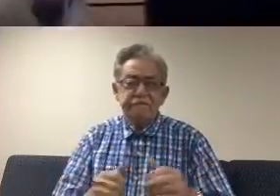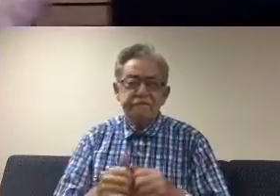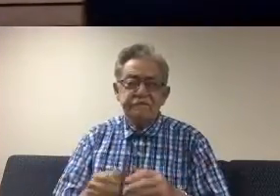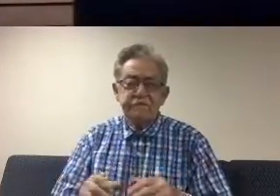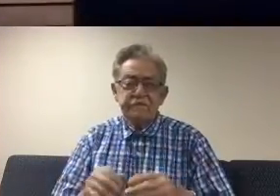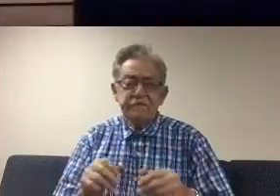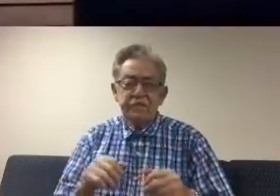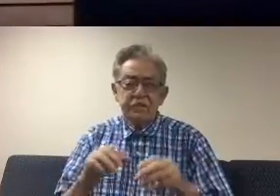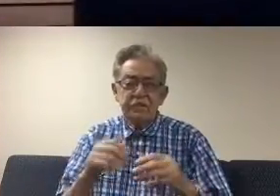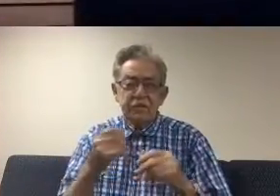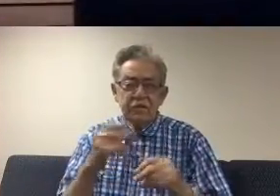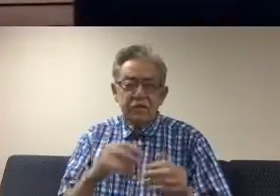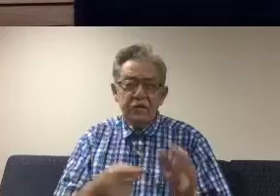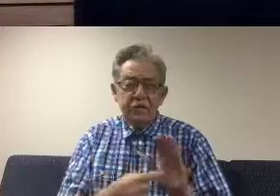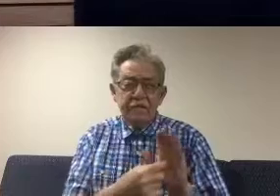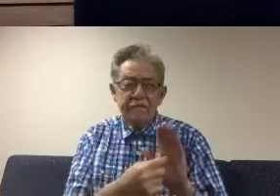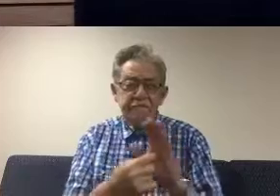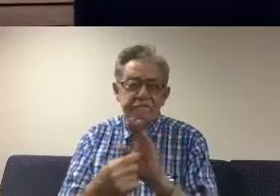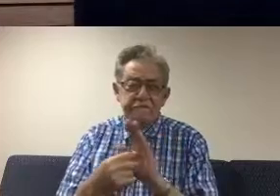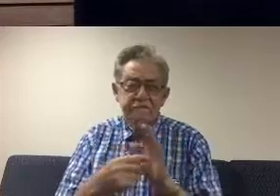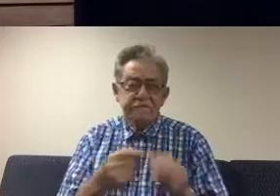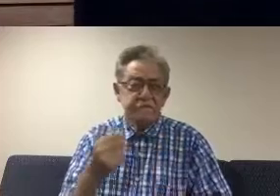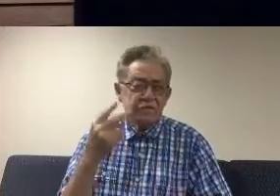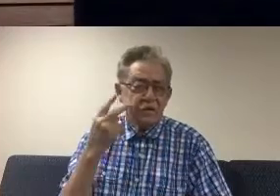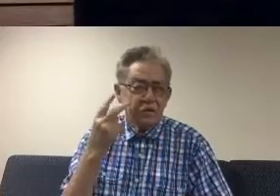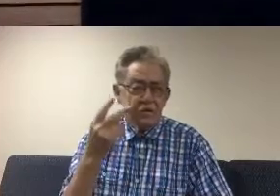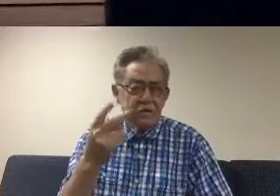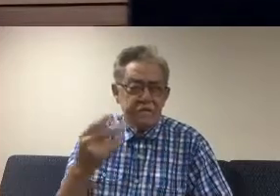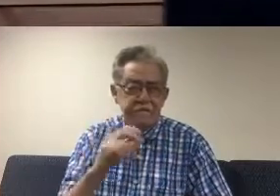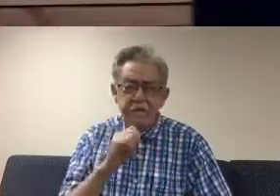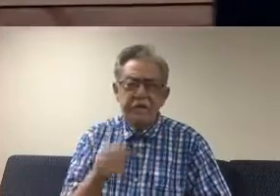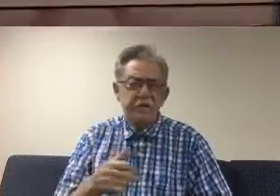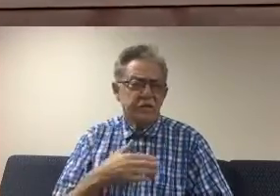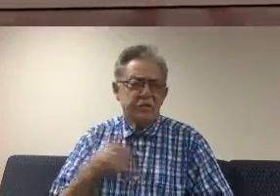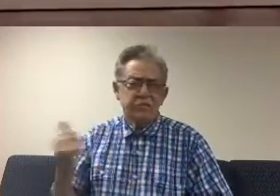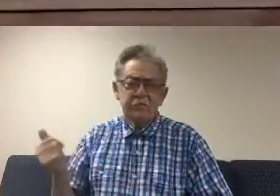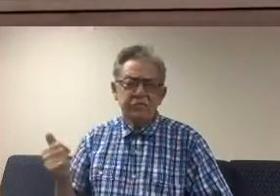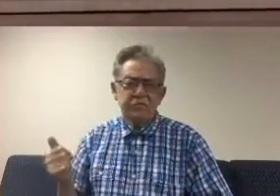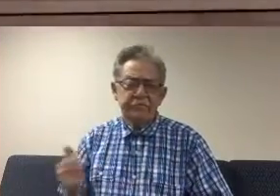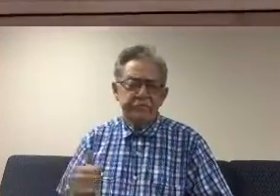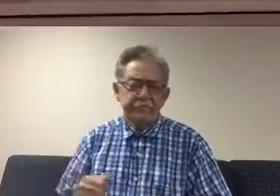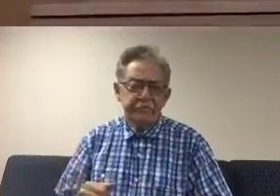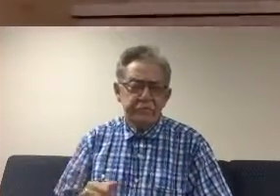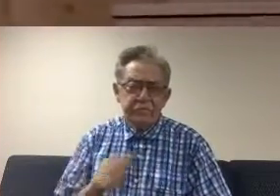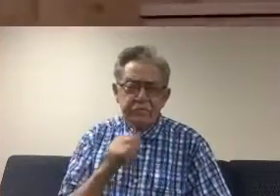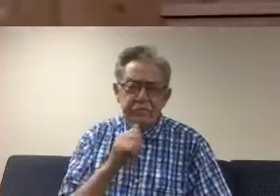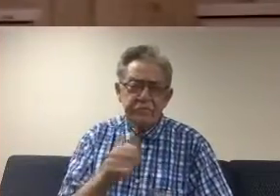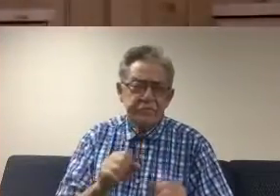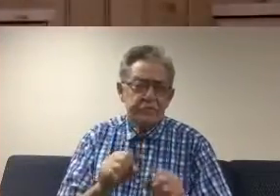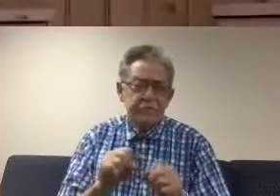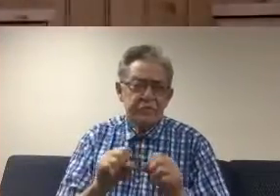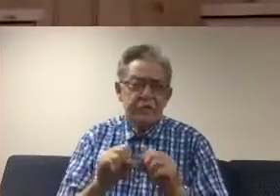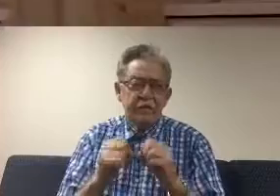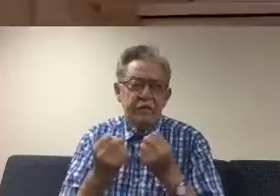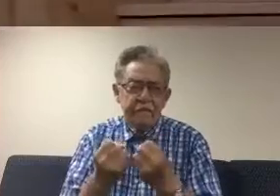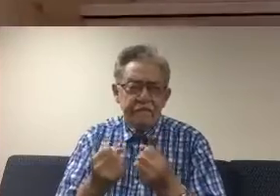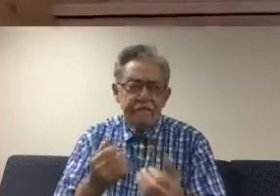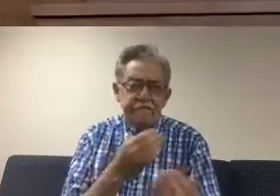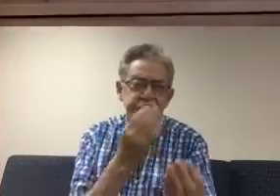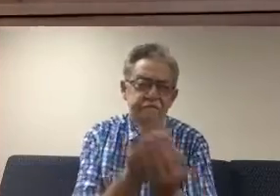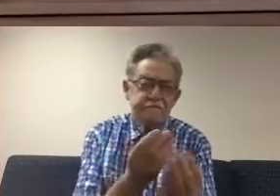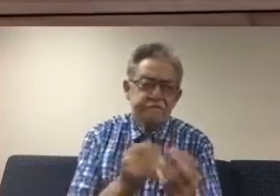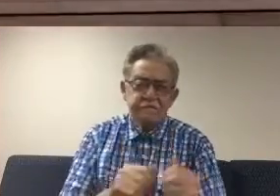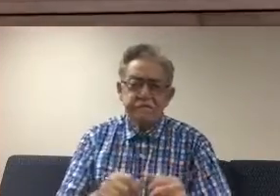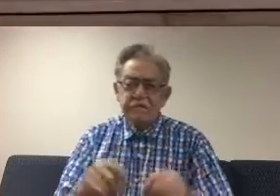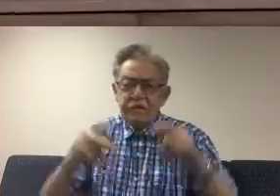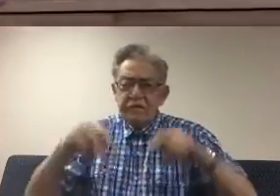actually observe, not your preference, not your social reaching out and, okay, I'm going to go along with